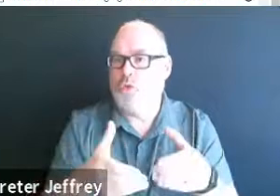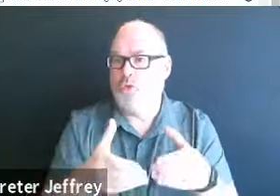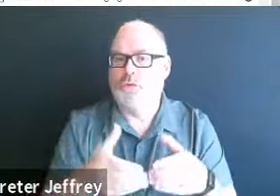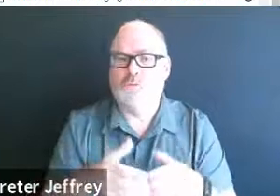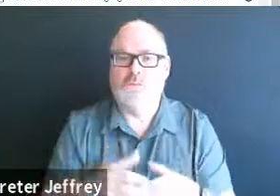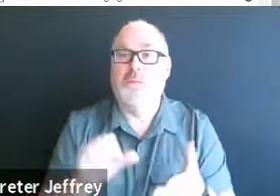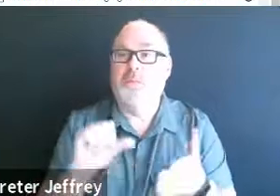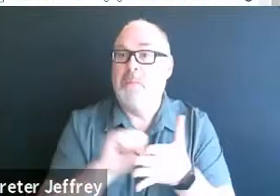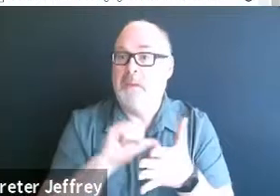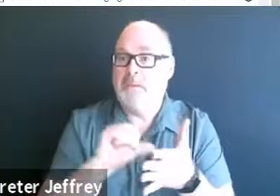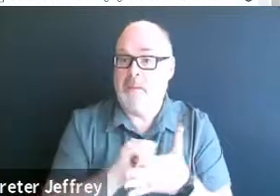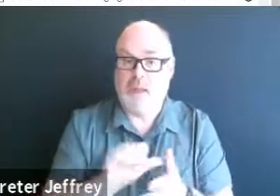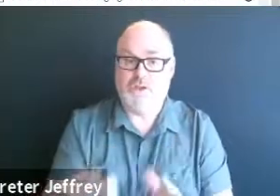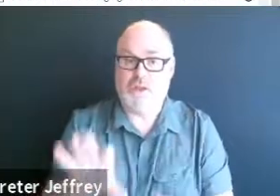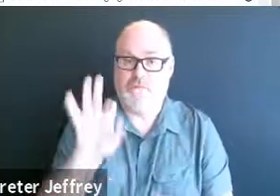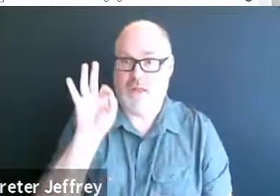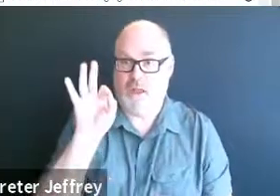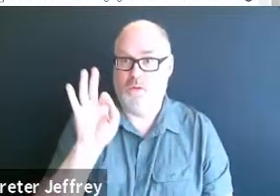page.